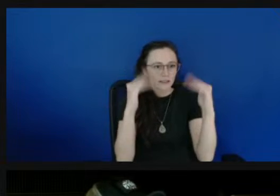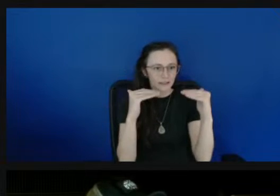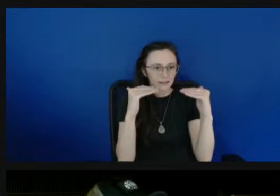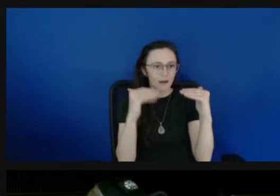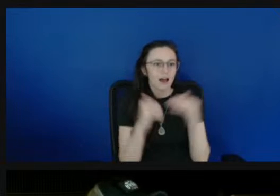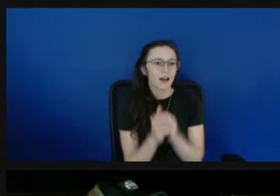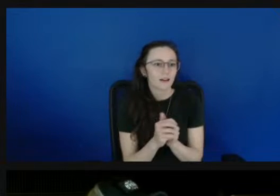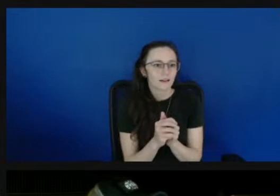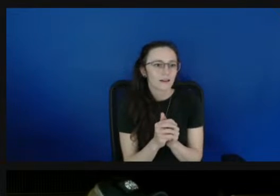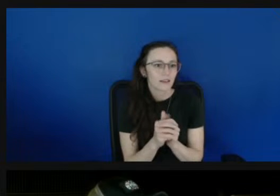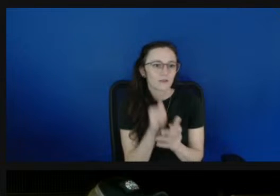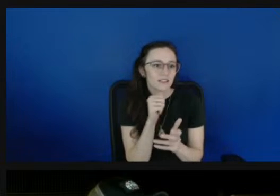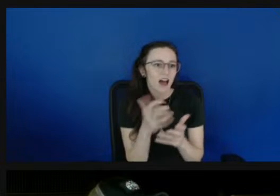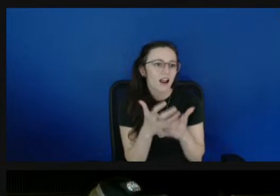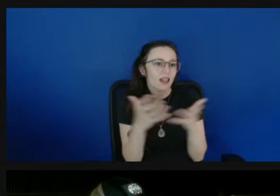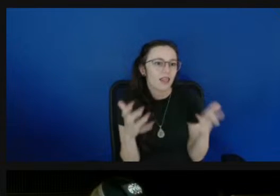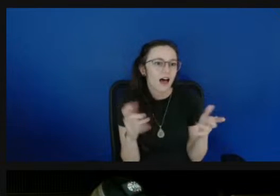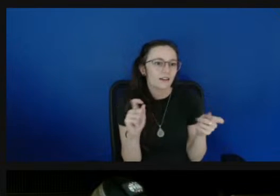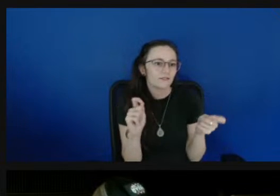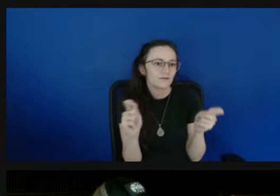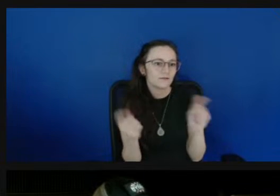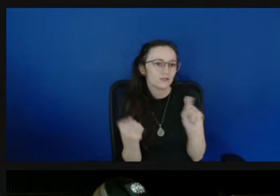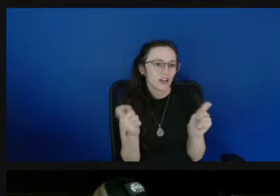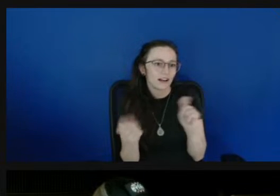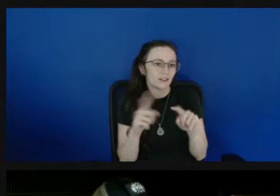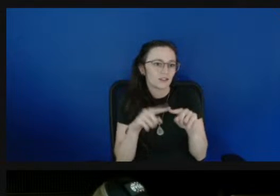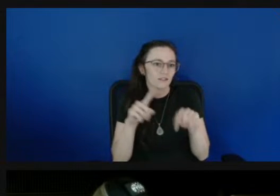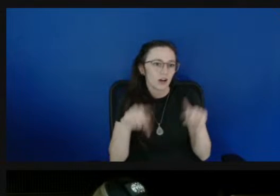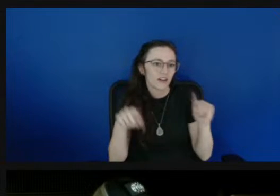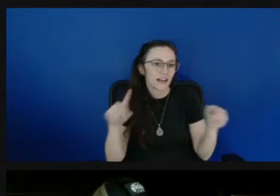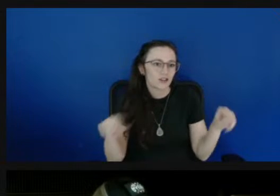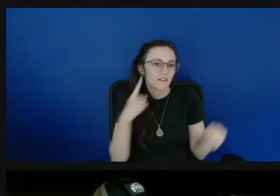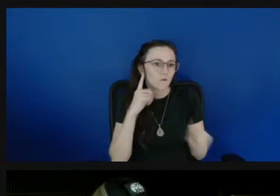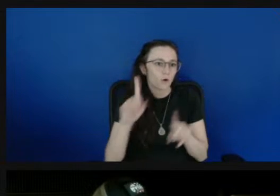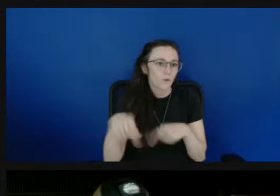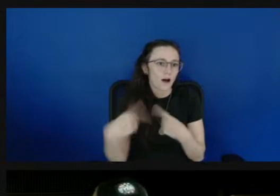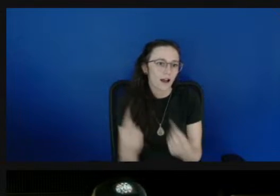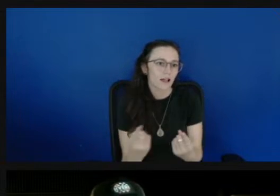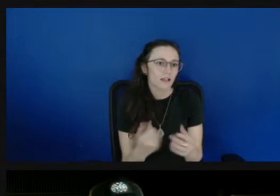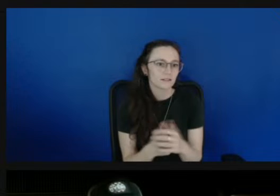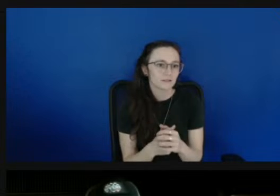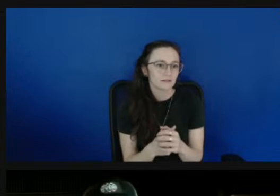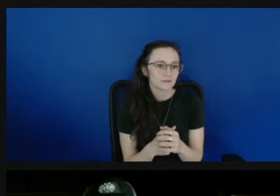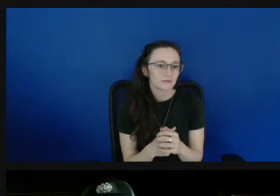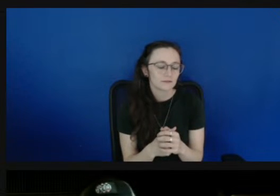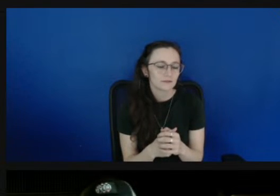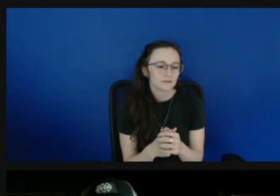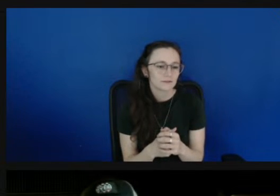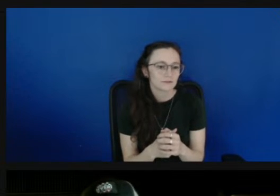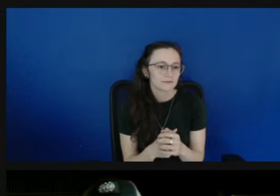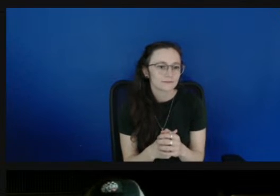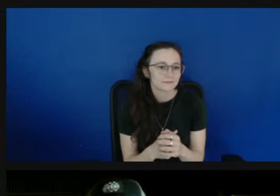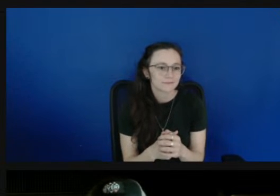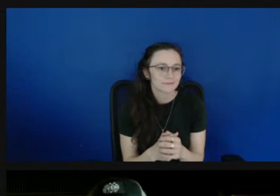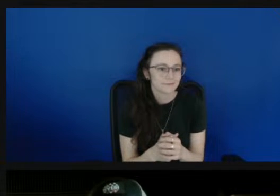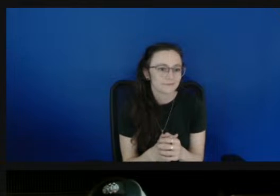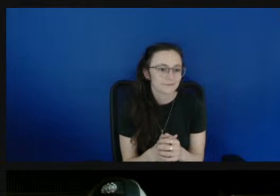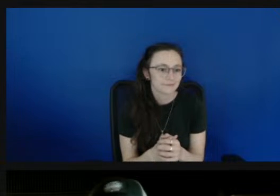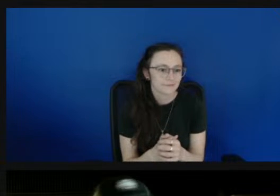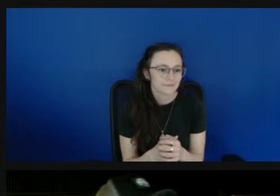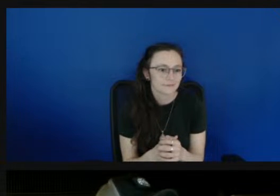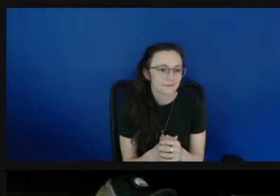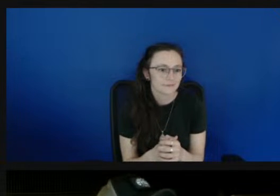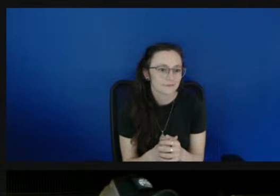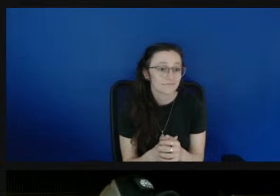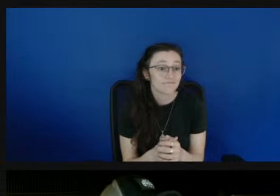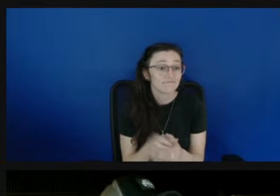weren't getting much variation for a while, though. Yeah, then we wound it down there. All right. Yeah. Well, that does